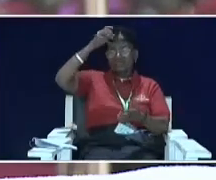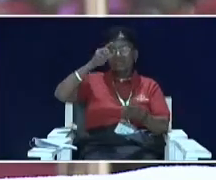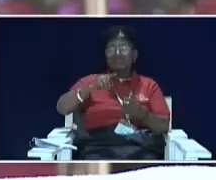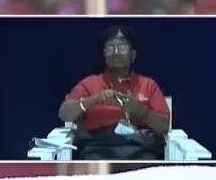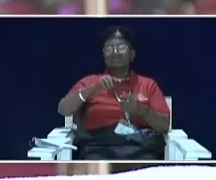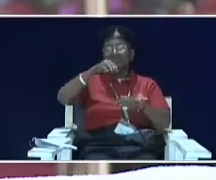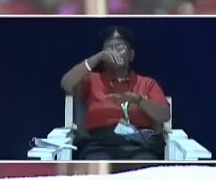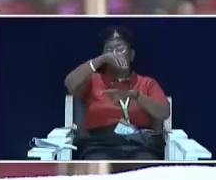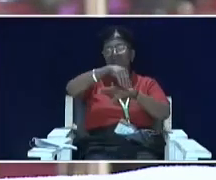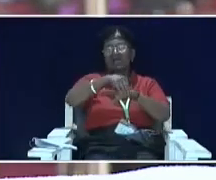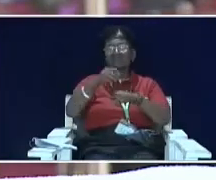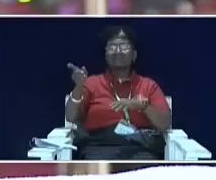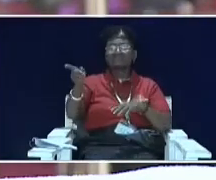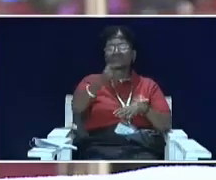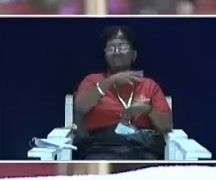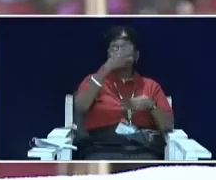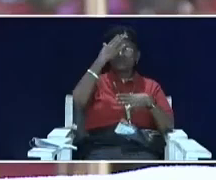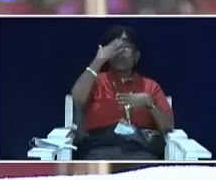You know the story.